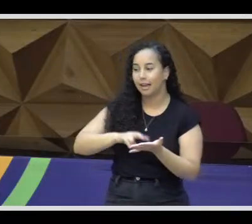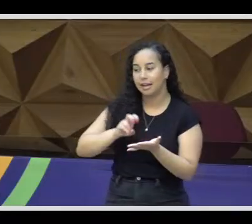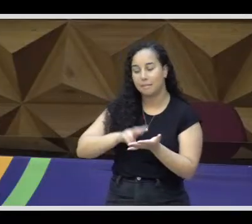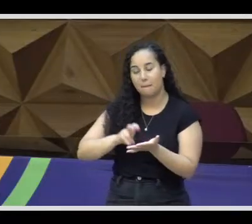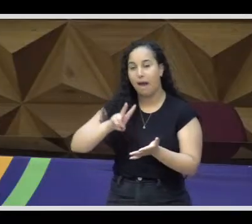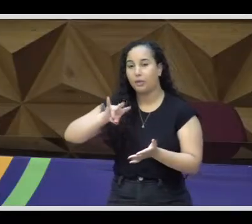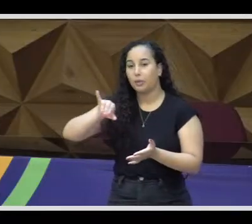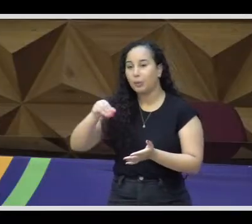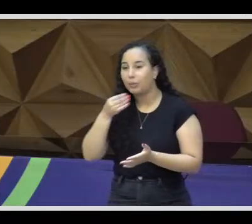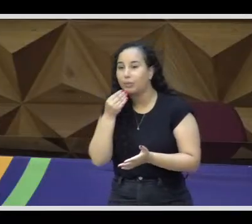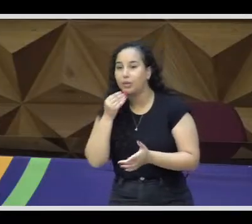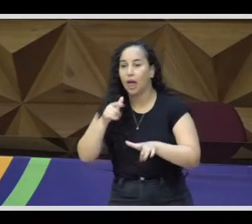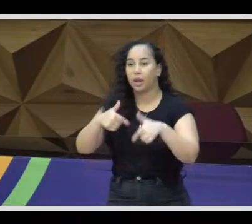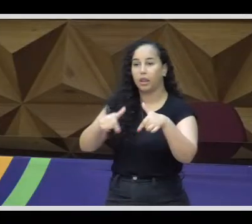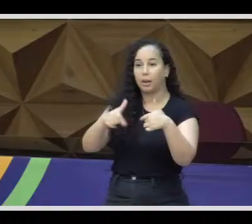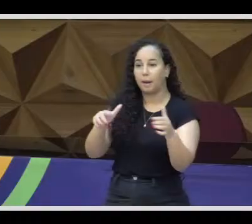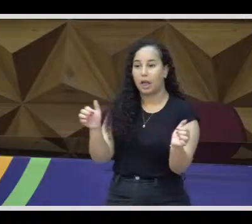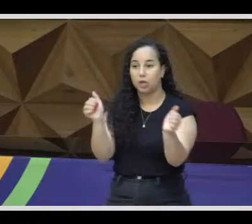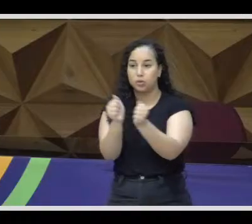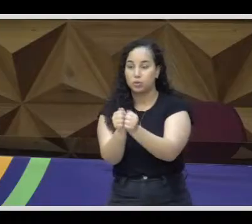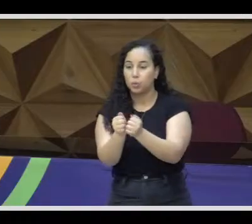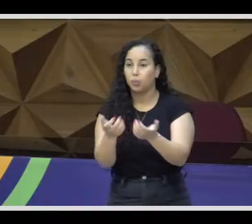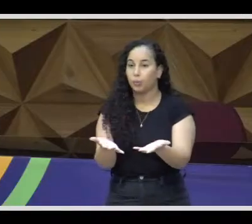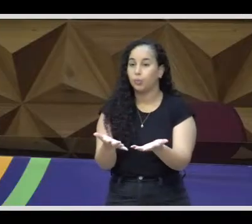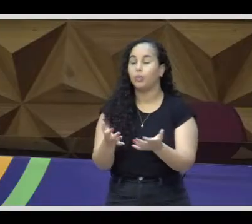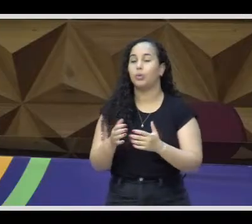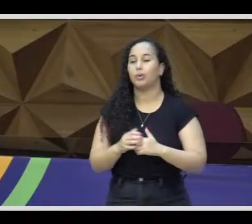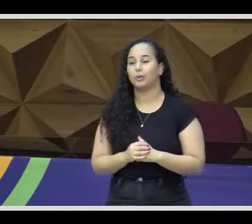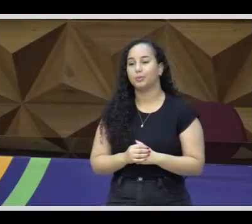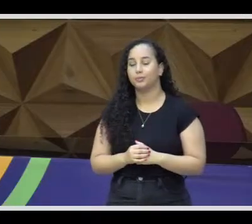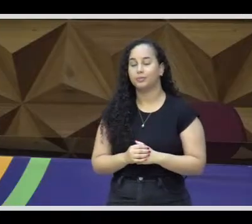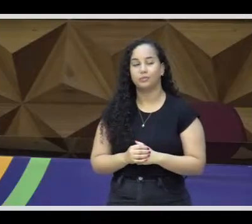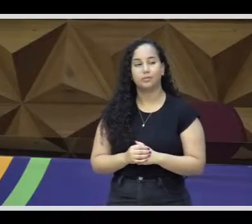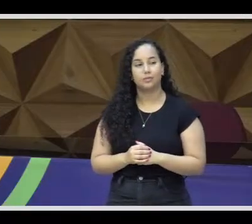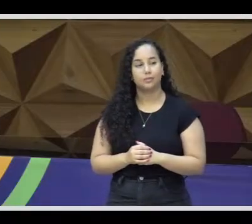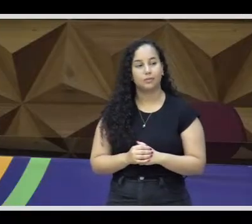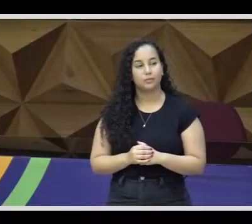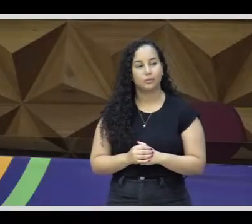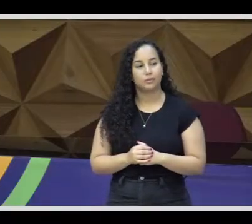possibility of working together with